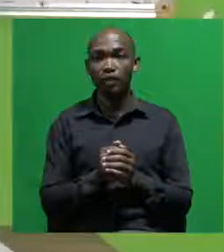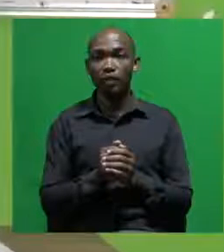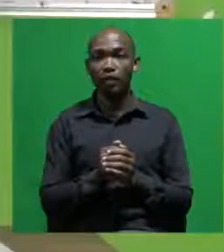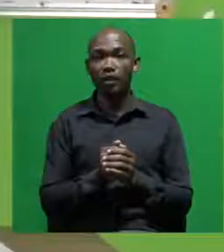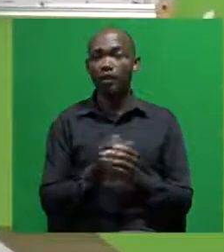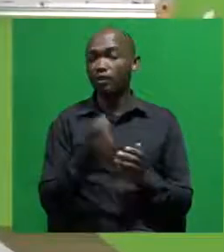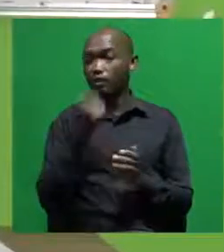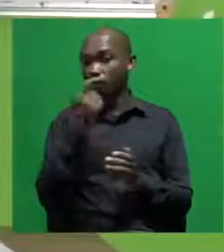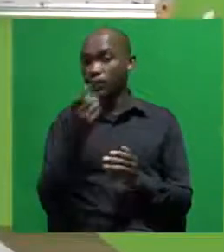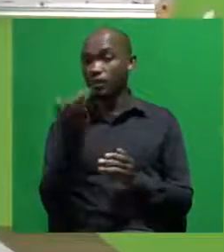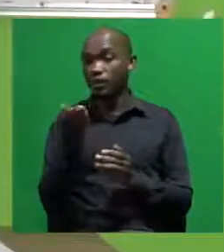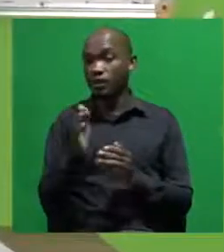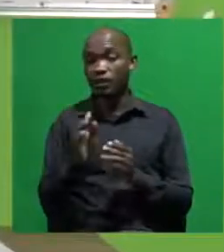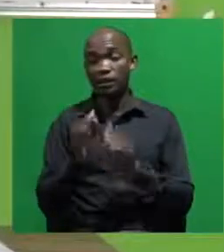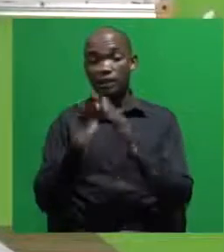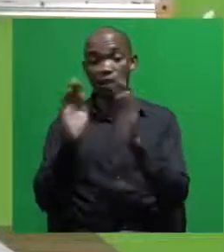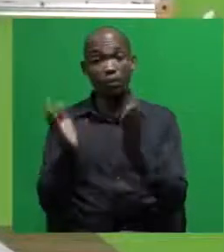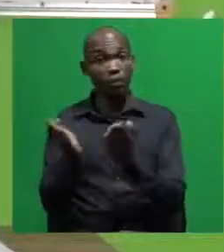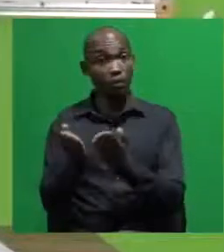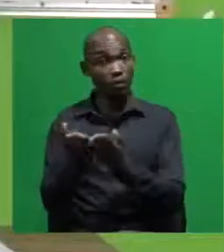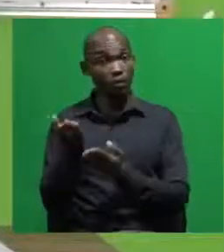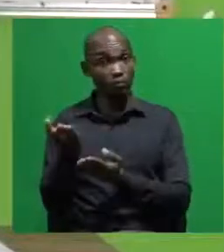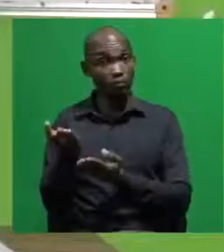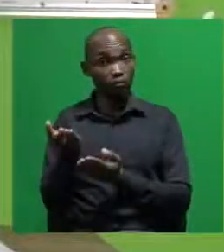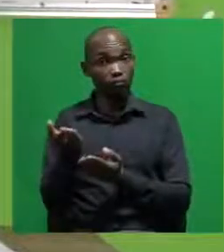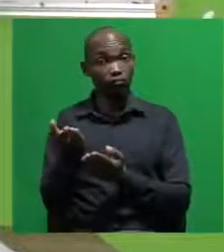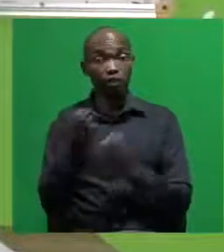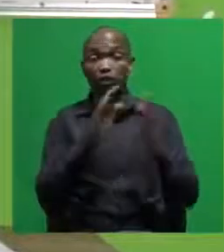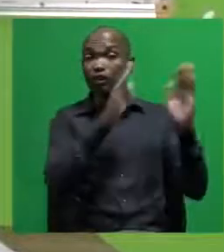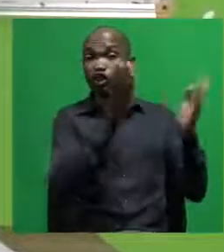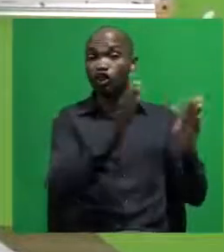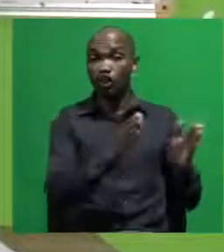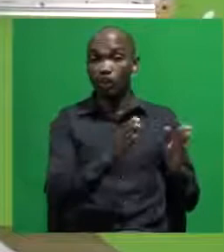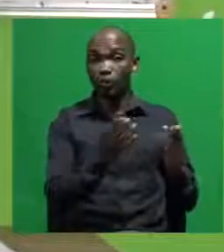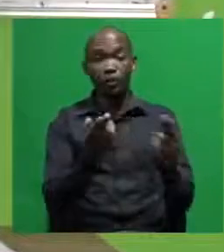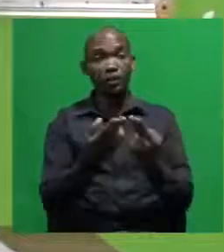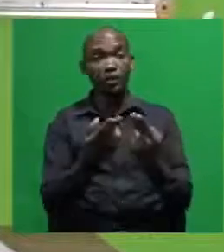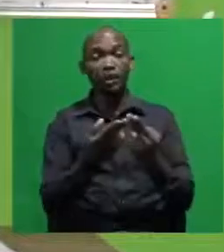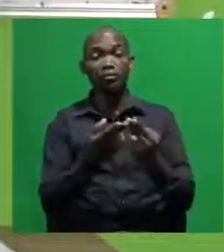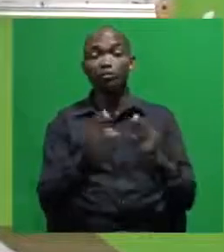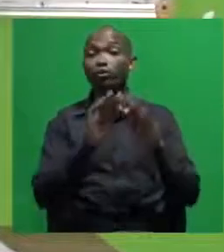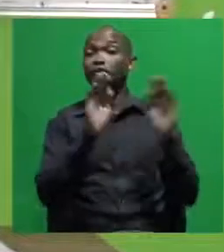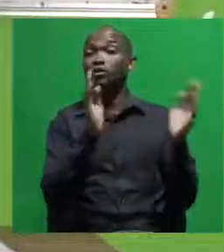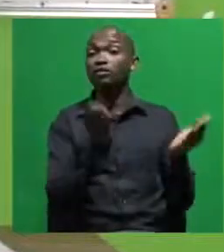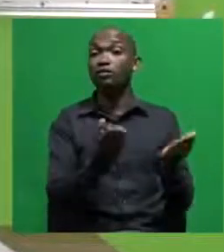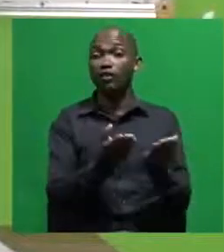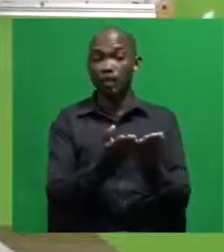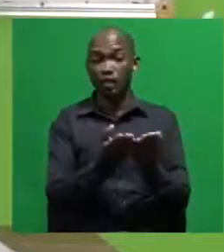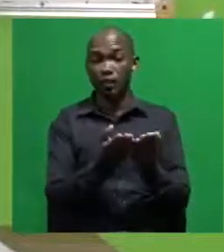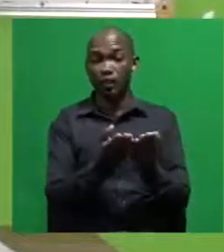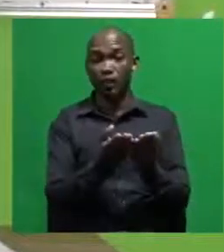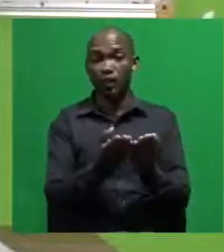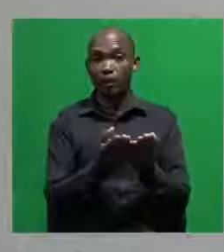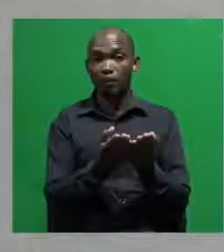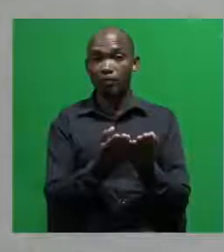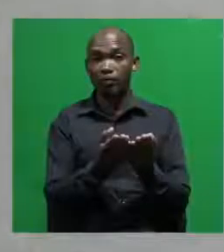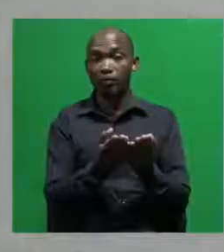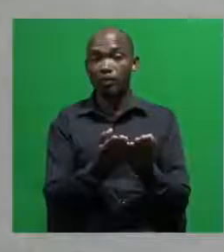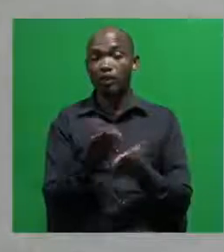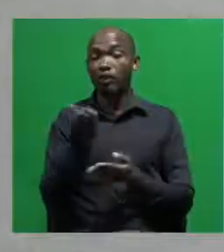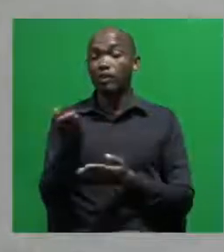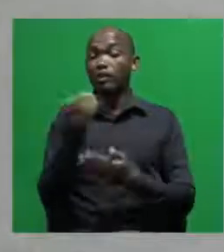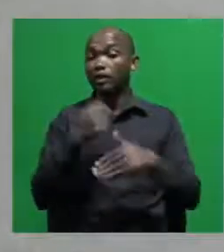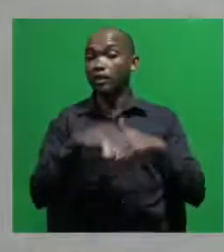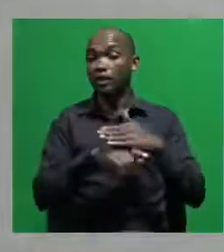As we have said, this is a ball. It is the shape of the sphere. So this is the spherical